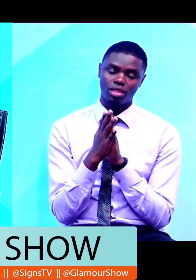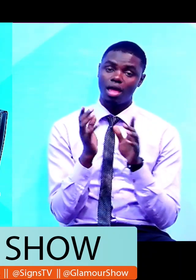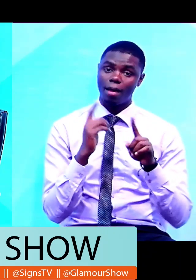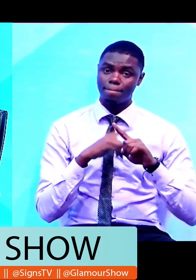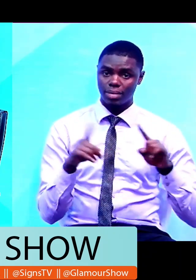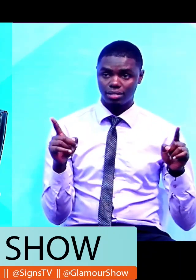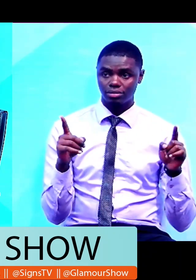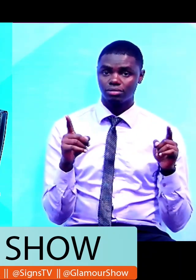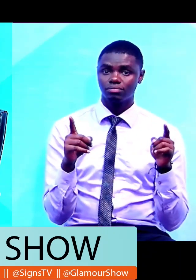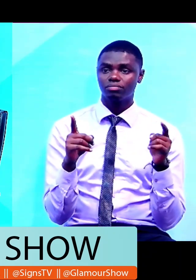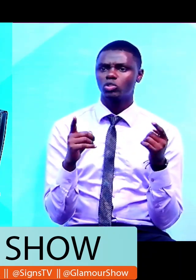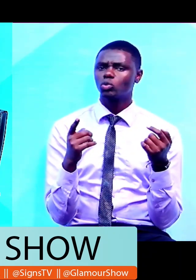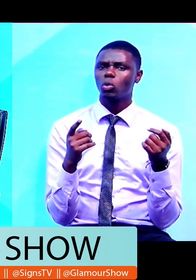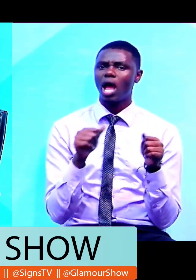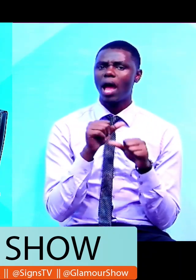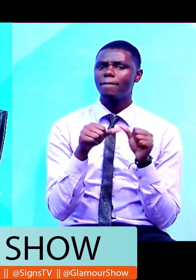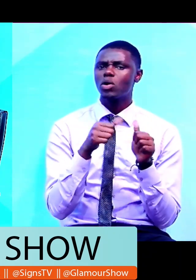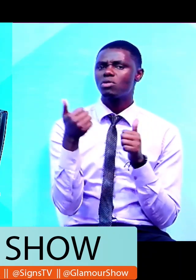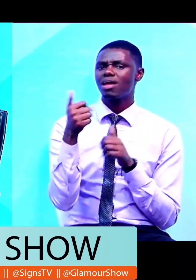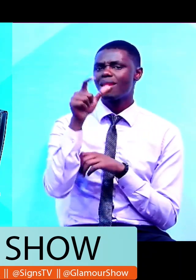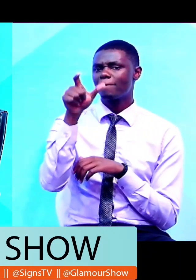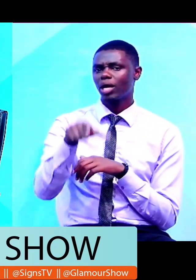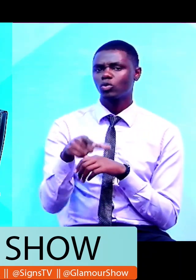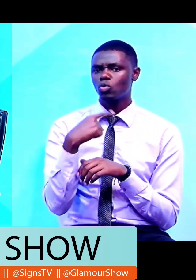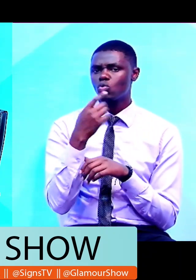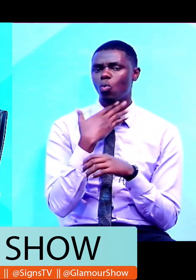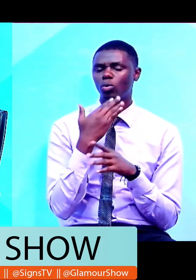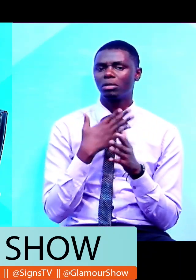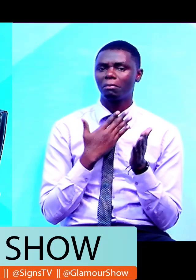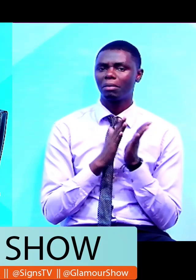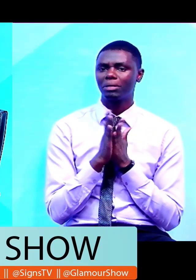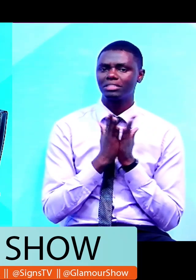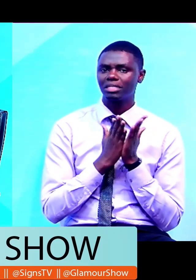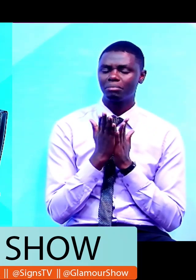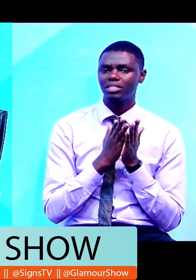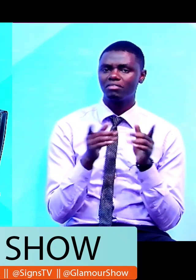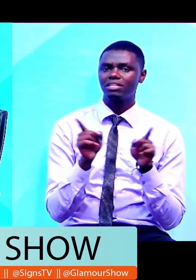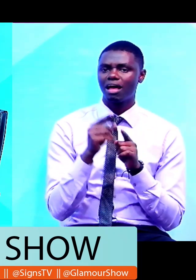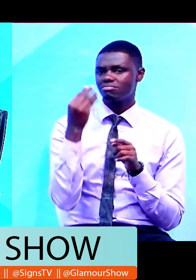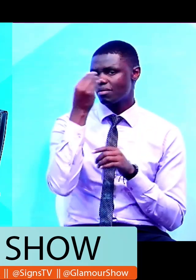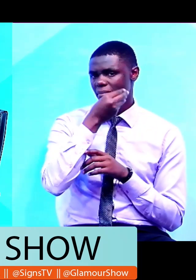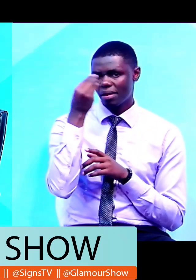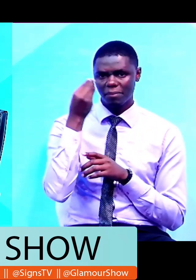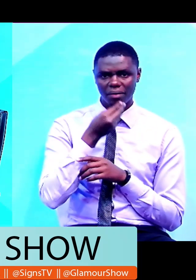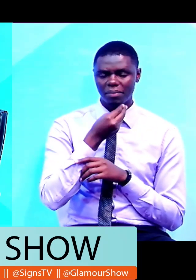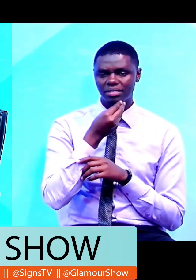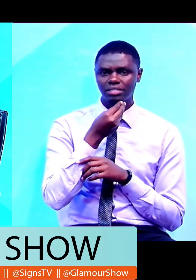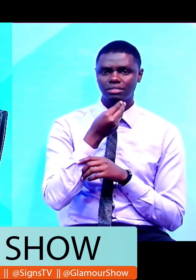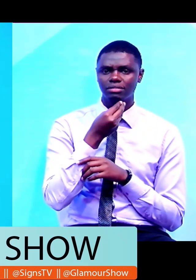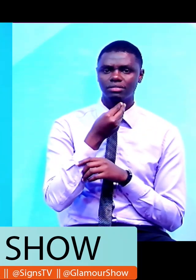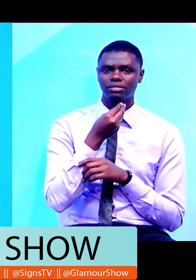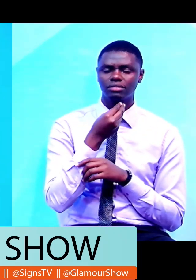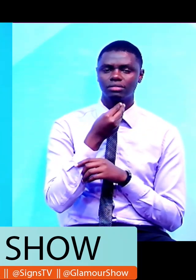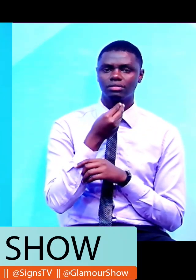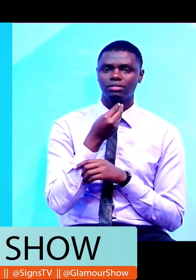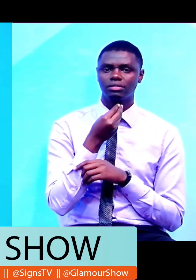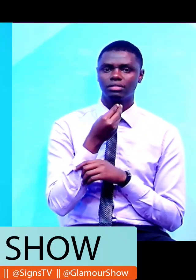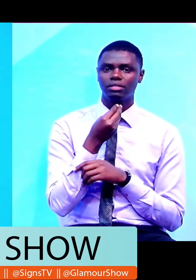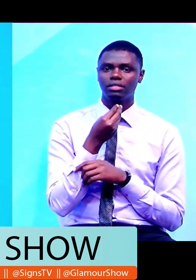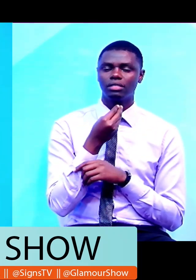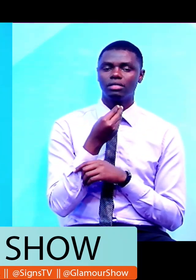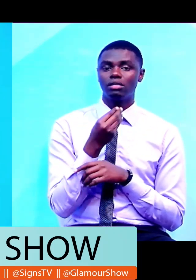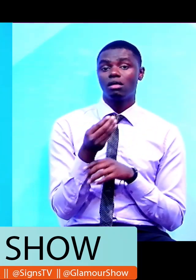I'm welcoming anyone who wants my services as a makeup artist. And as